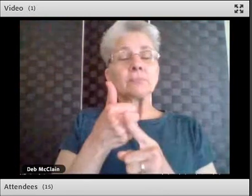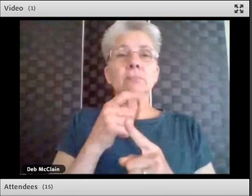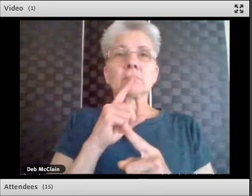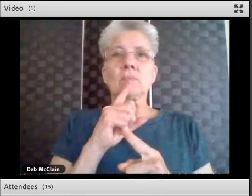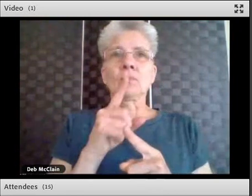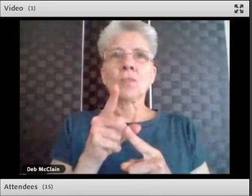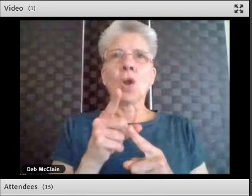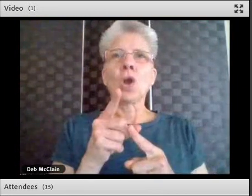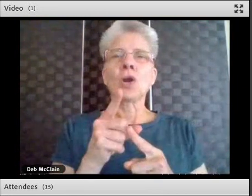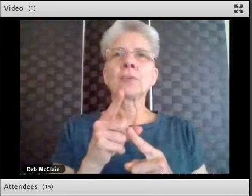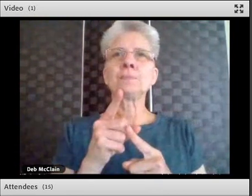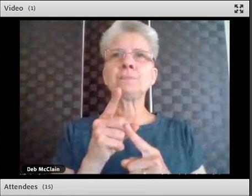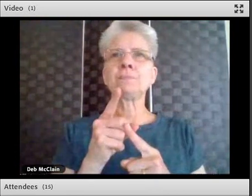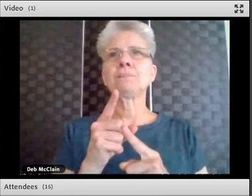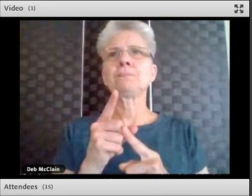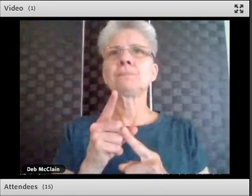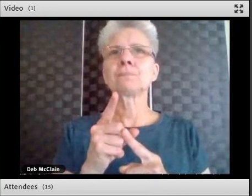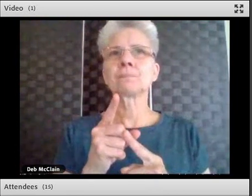are